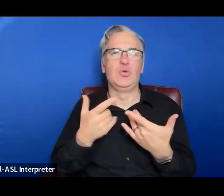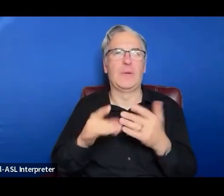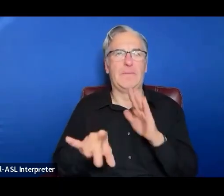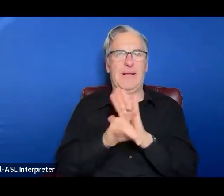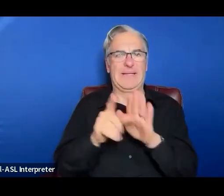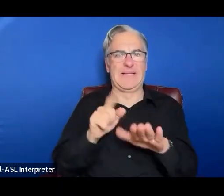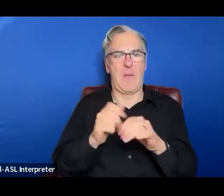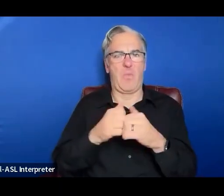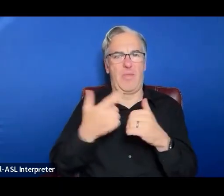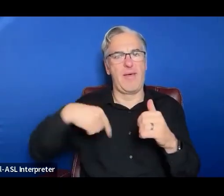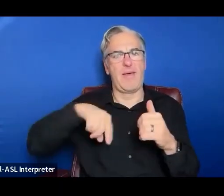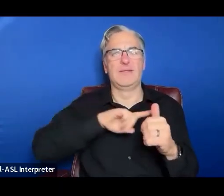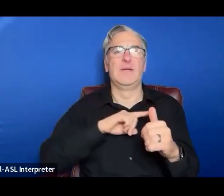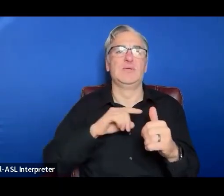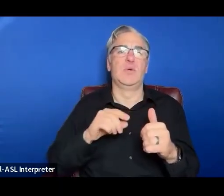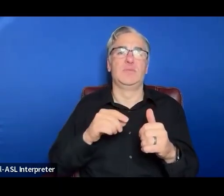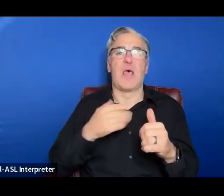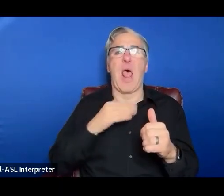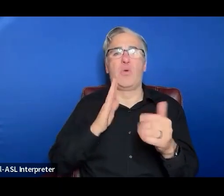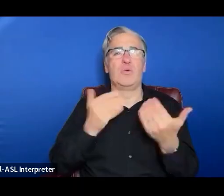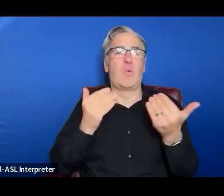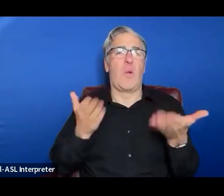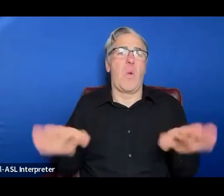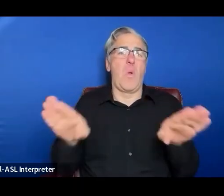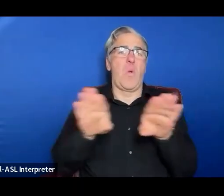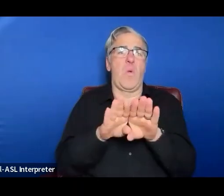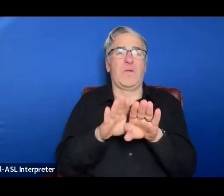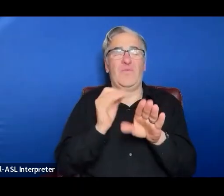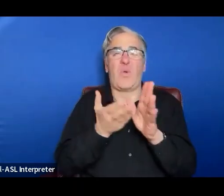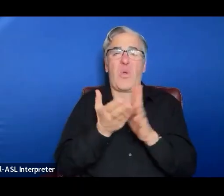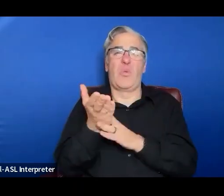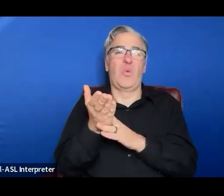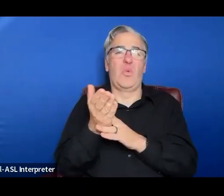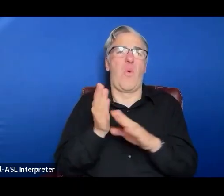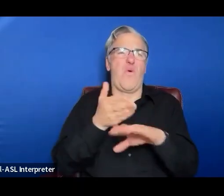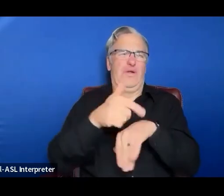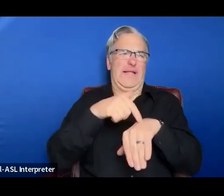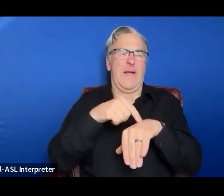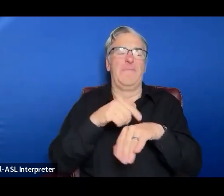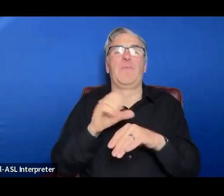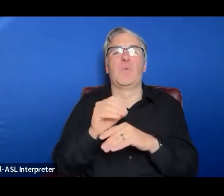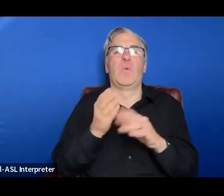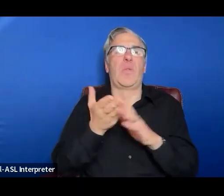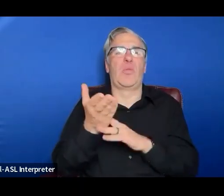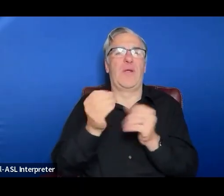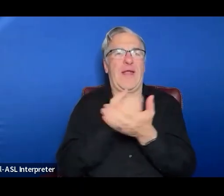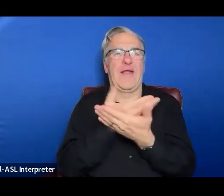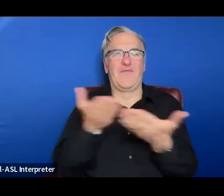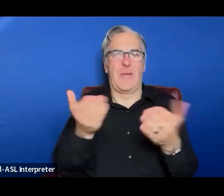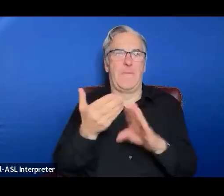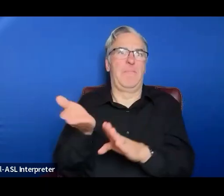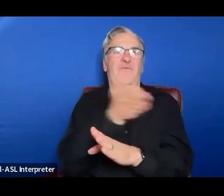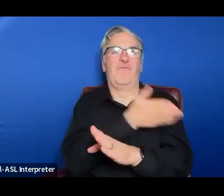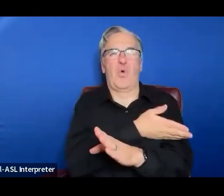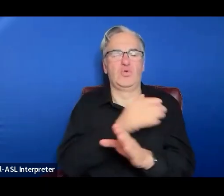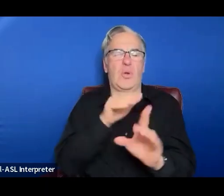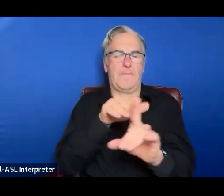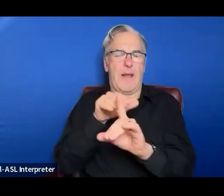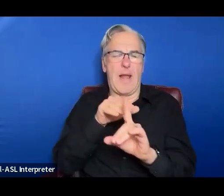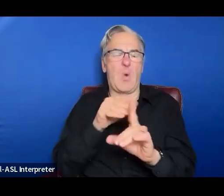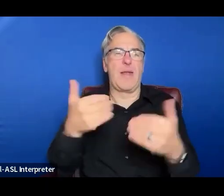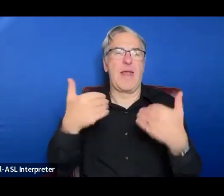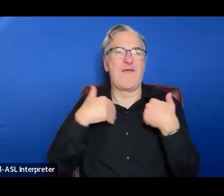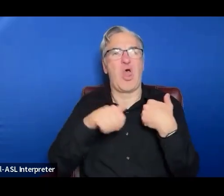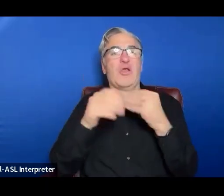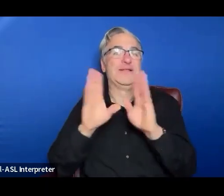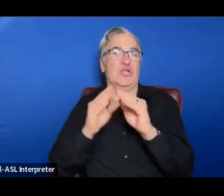with us. So I'm just going to close out since we're over time and we've gone through everything prior to, just to remind you that we've